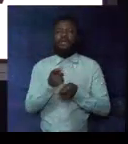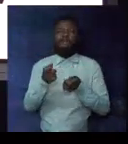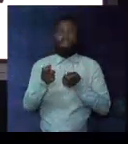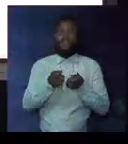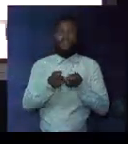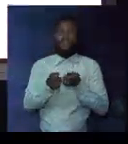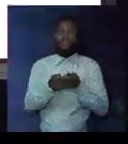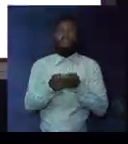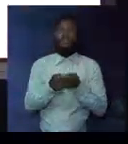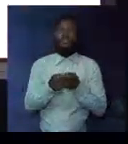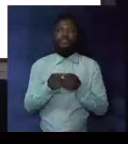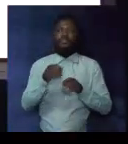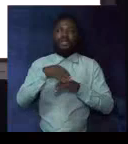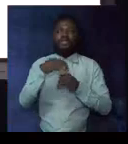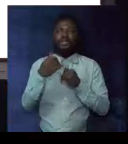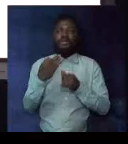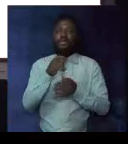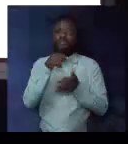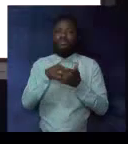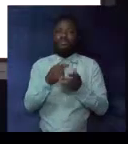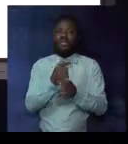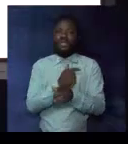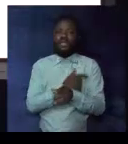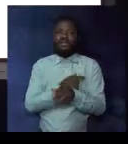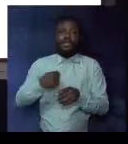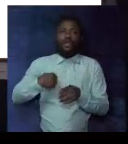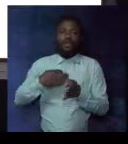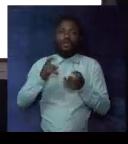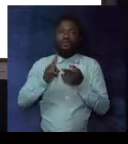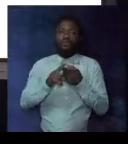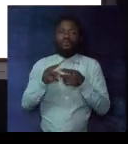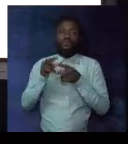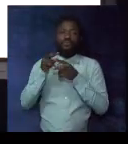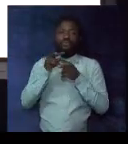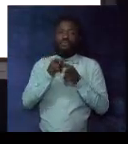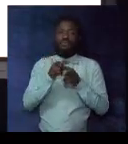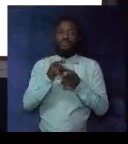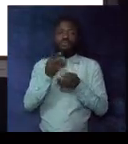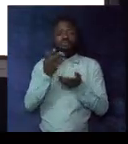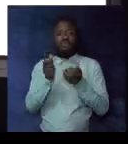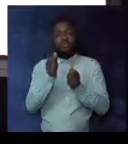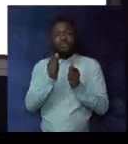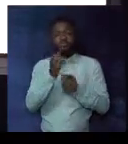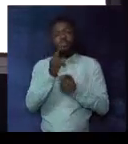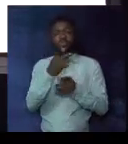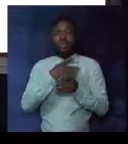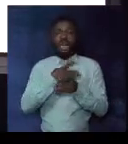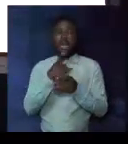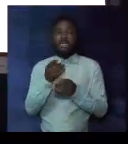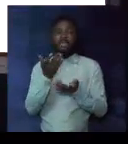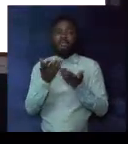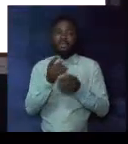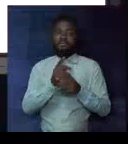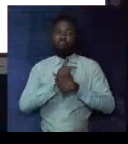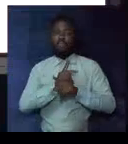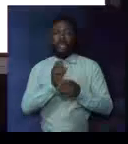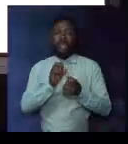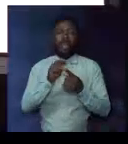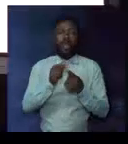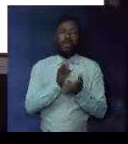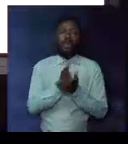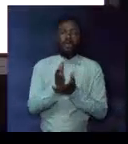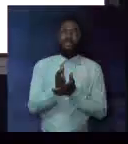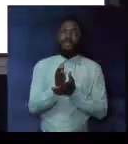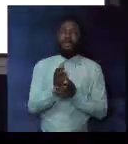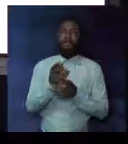preventive maintenance. At the end of this lesson, we are still going to look at the one you prefer, whether it's predictive preventive maintenance or